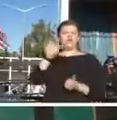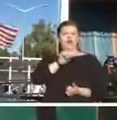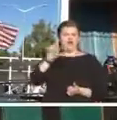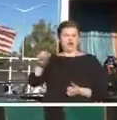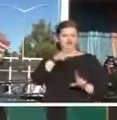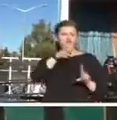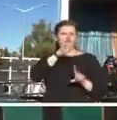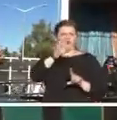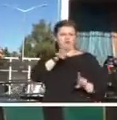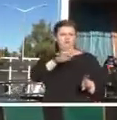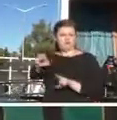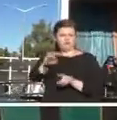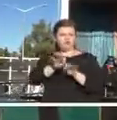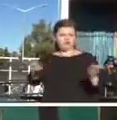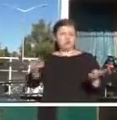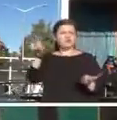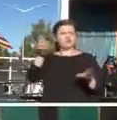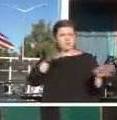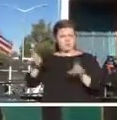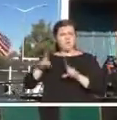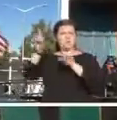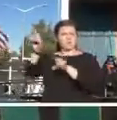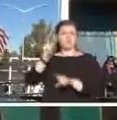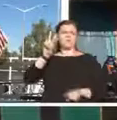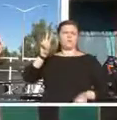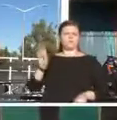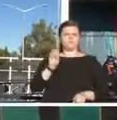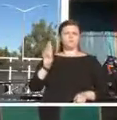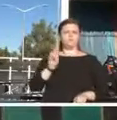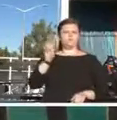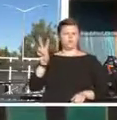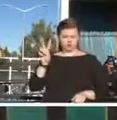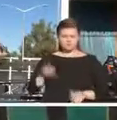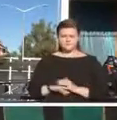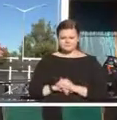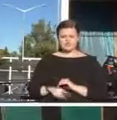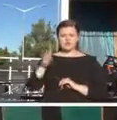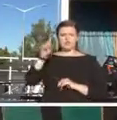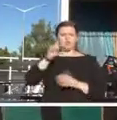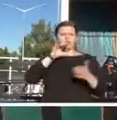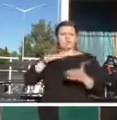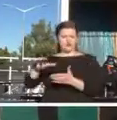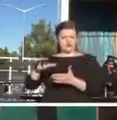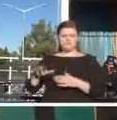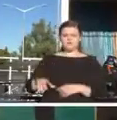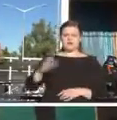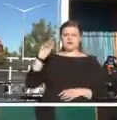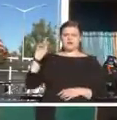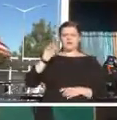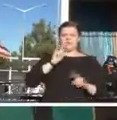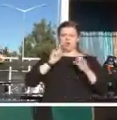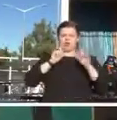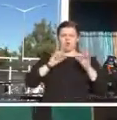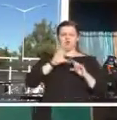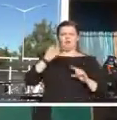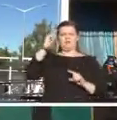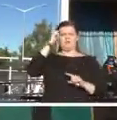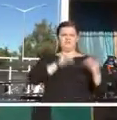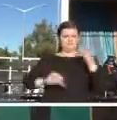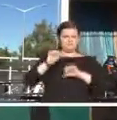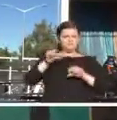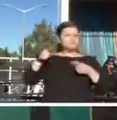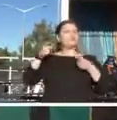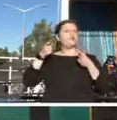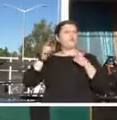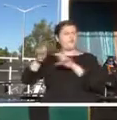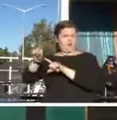her education at the University of Washington, where she will study communications and political science. Jalen attended Clark College while still in high school